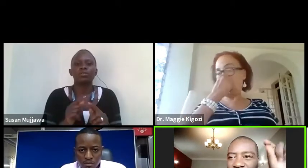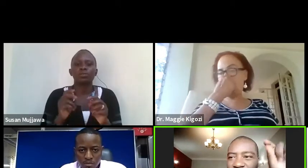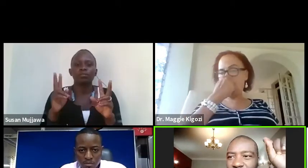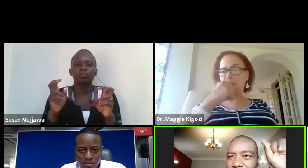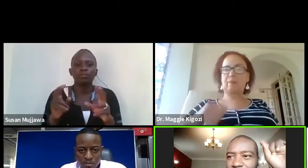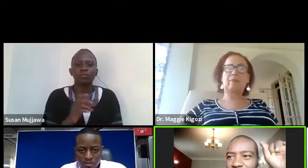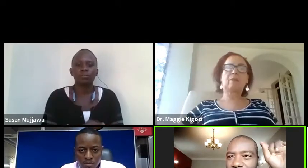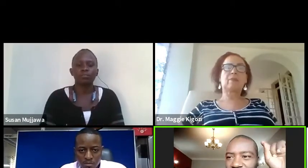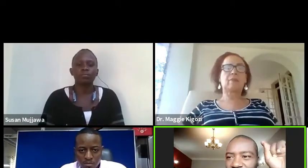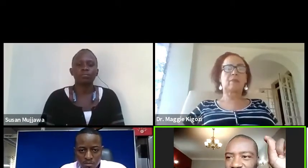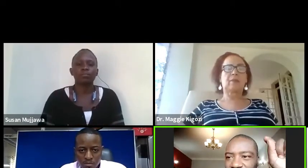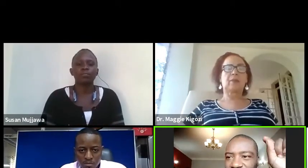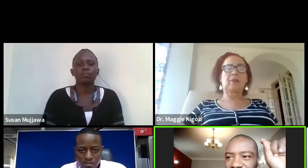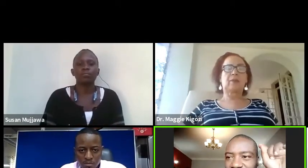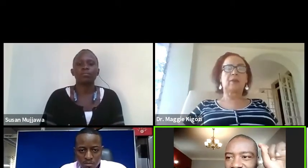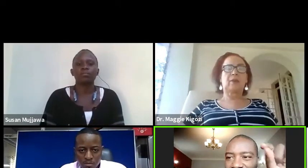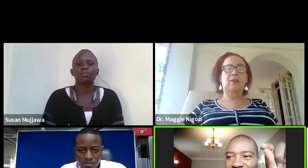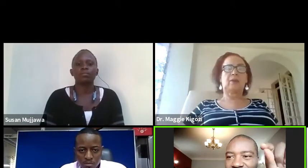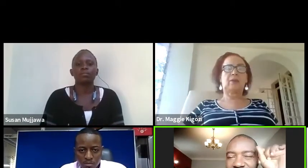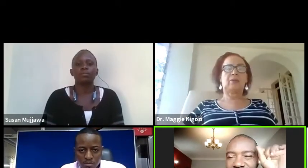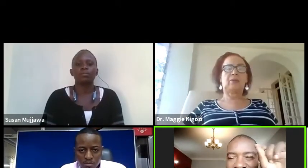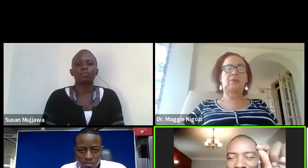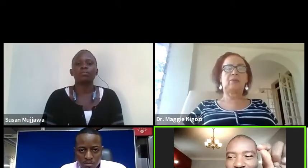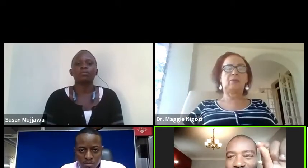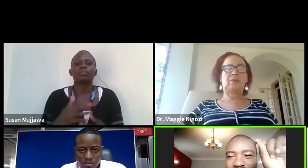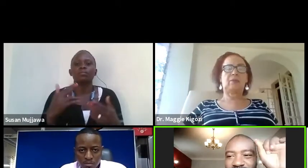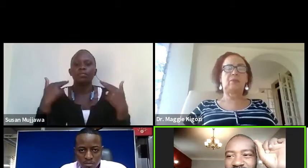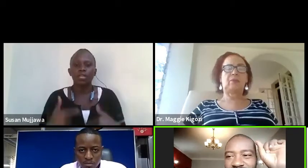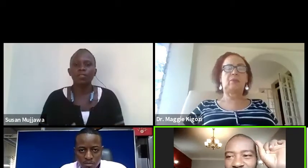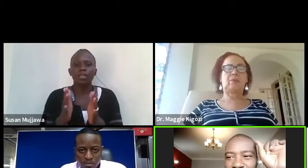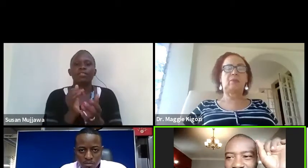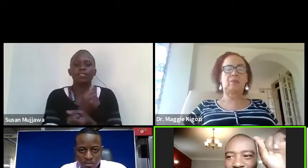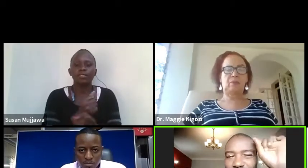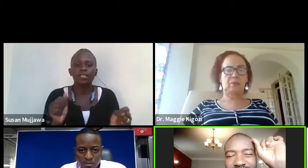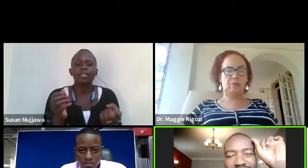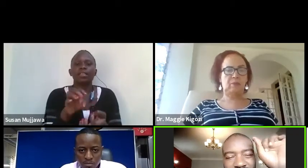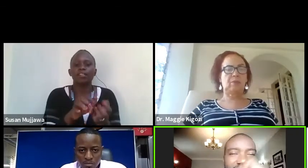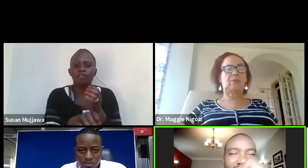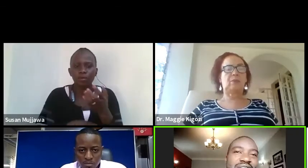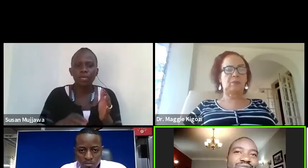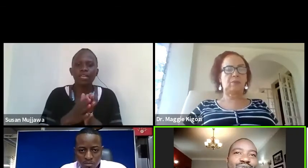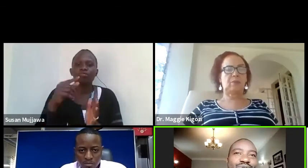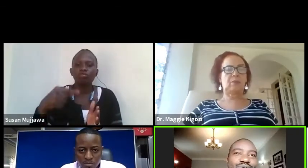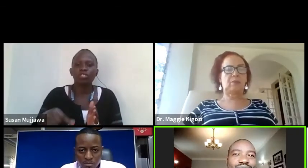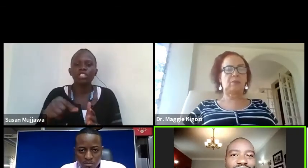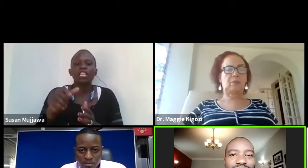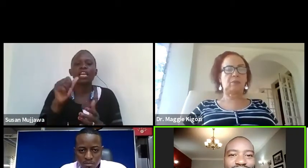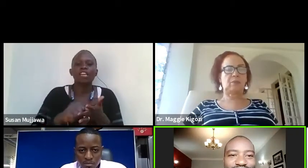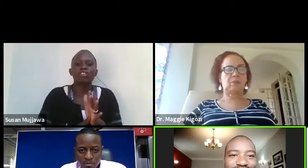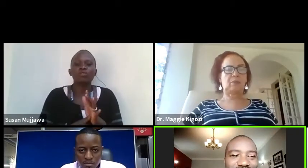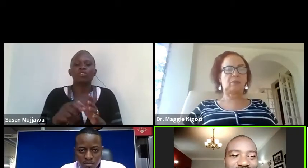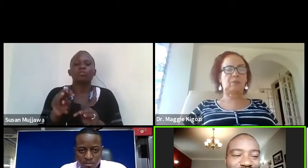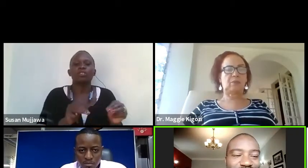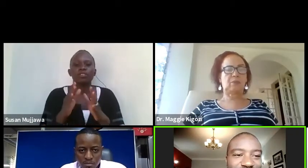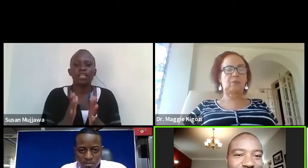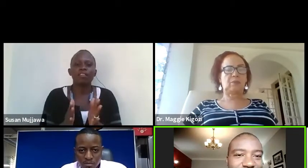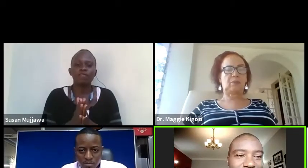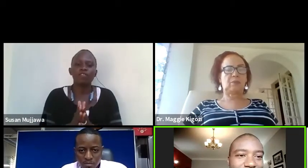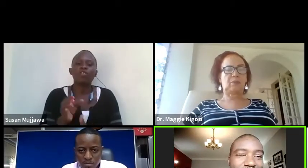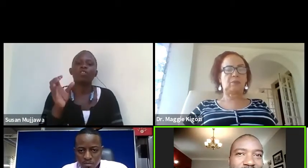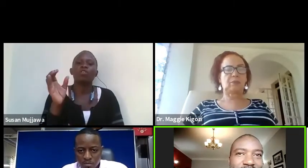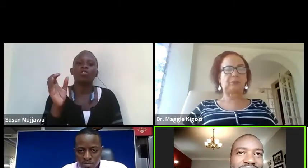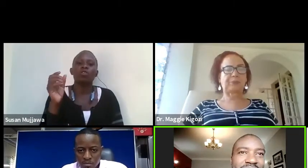properly. He is the Health and Safety, Environment and Quality Assurance Manager for Coca-Cola Beverages